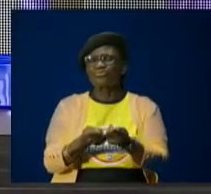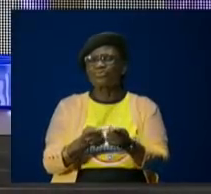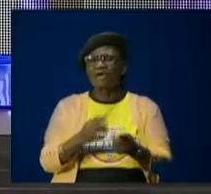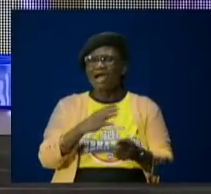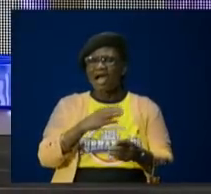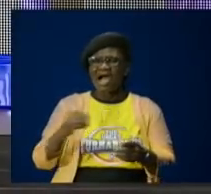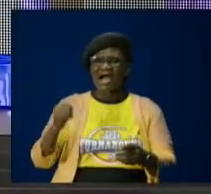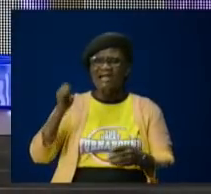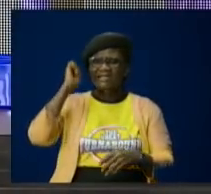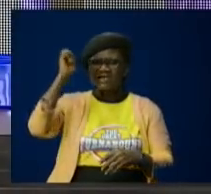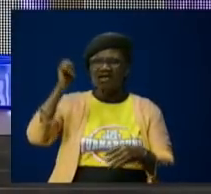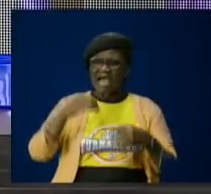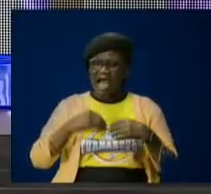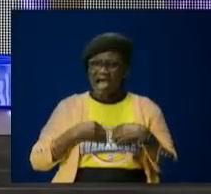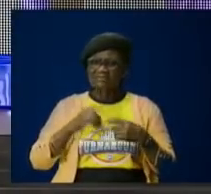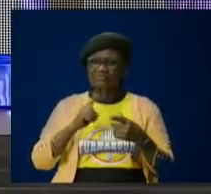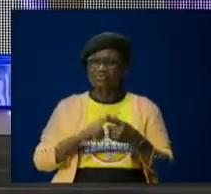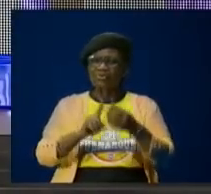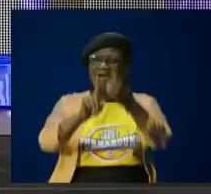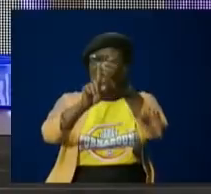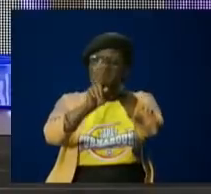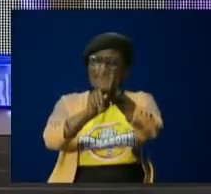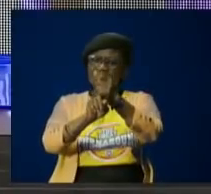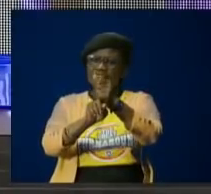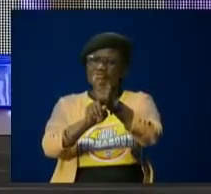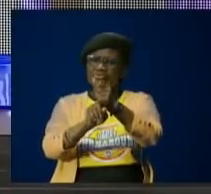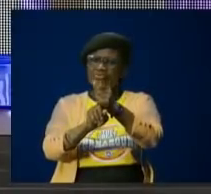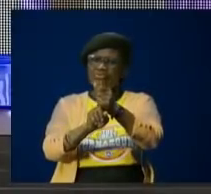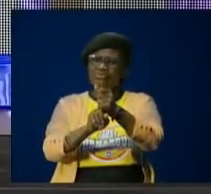And he had to handle quite a lot of money.